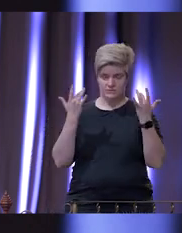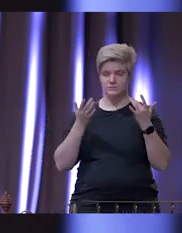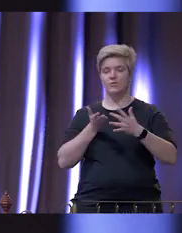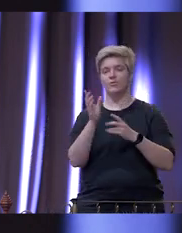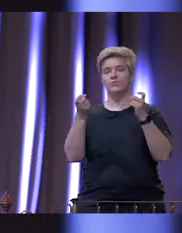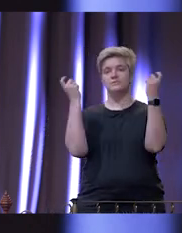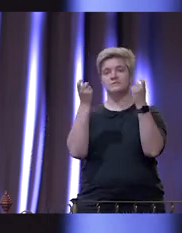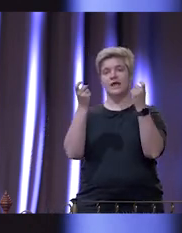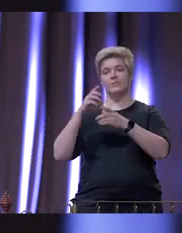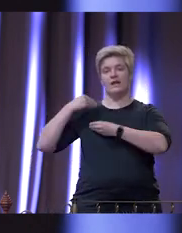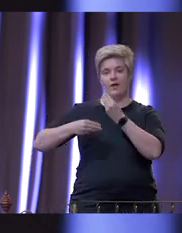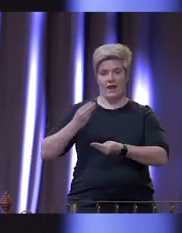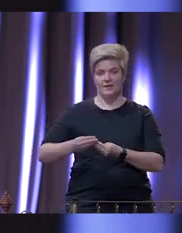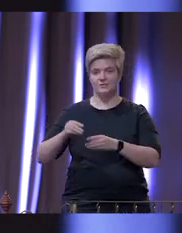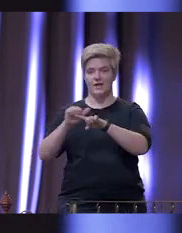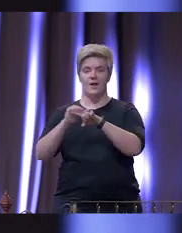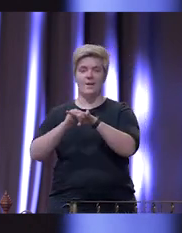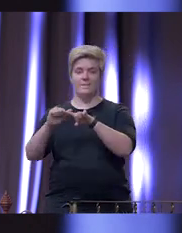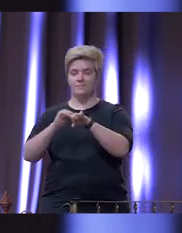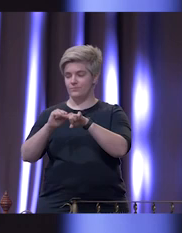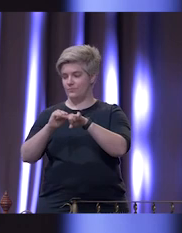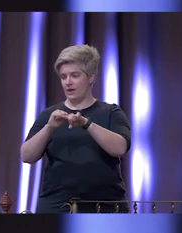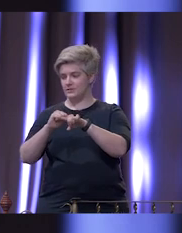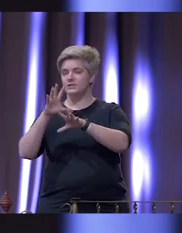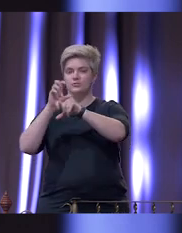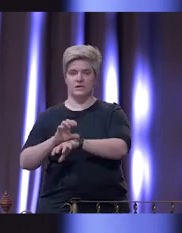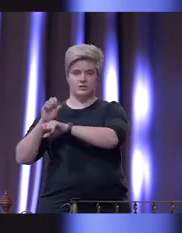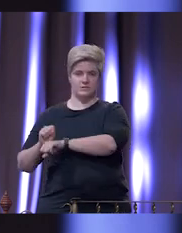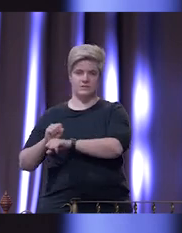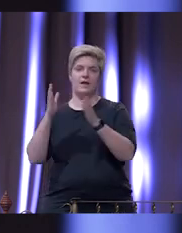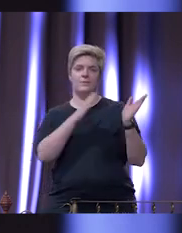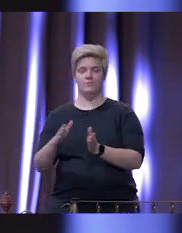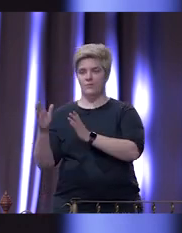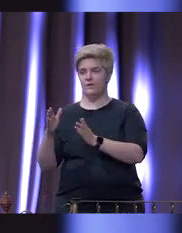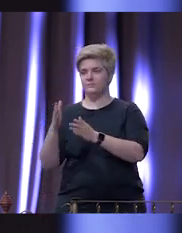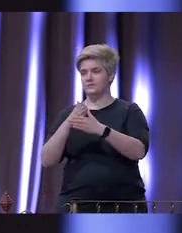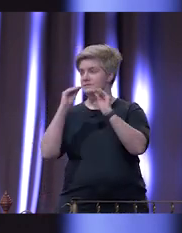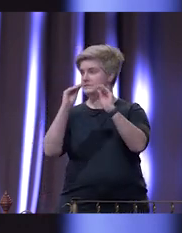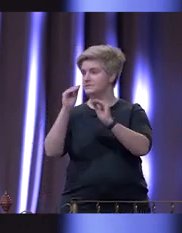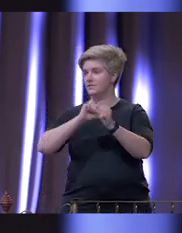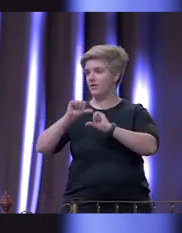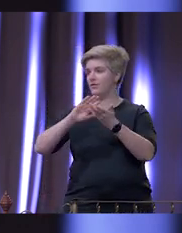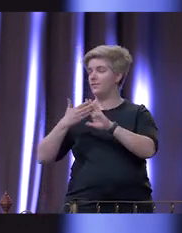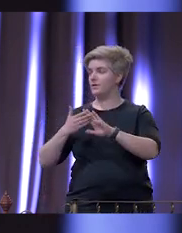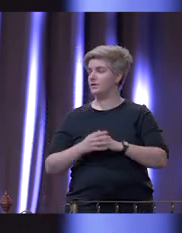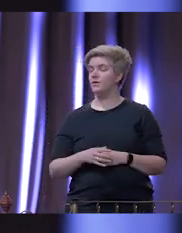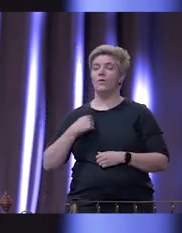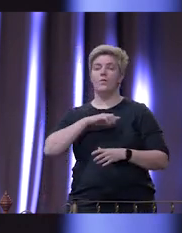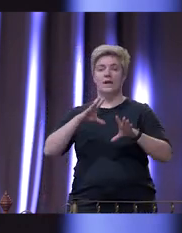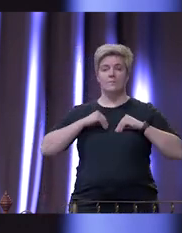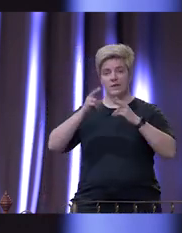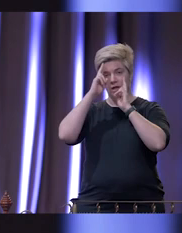and vibrance by celebrating their heritage, practicing their traditions, and caring for the environment we share. We